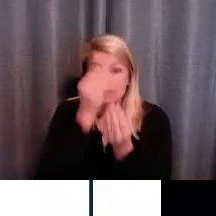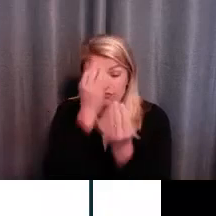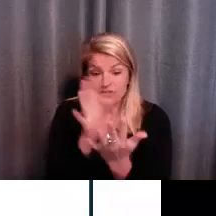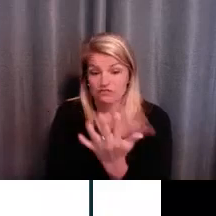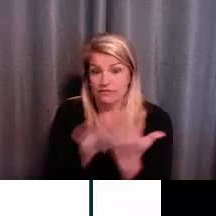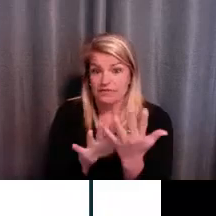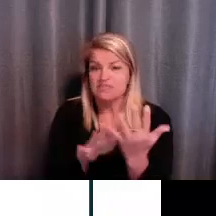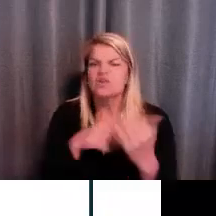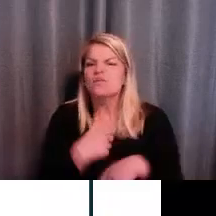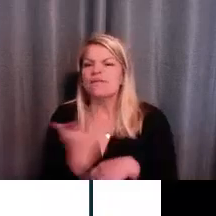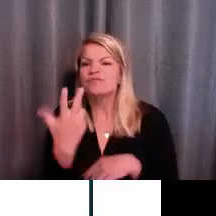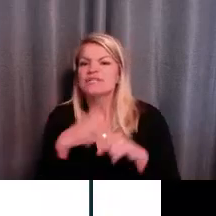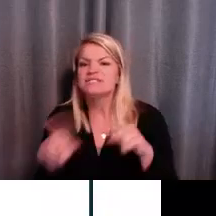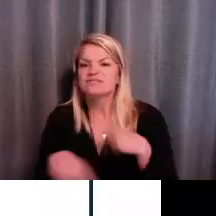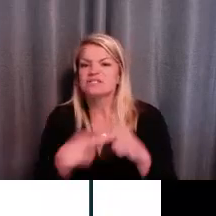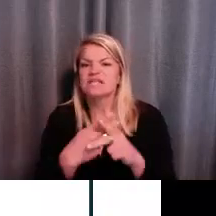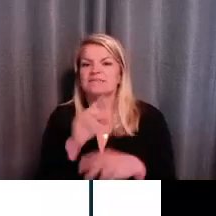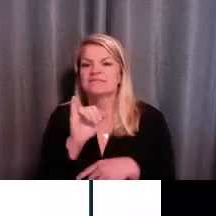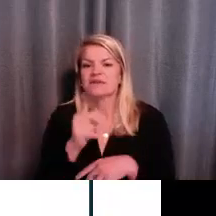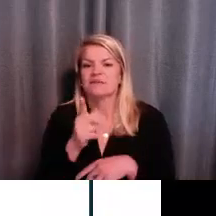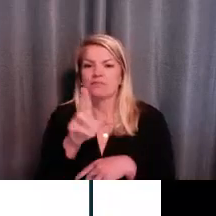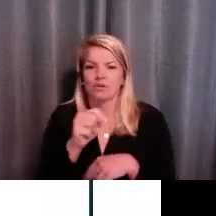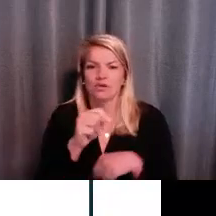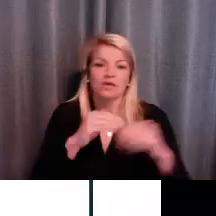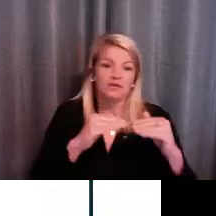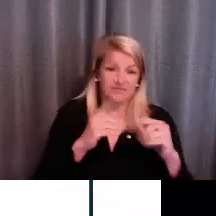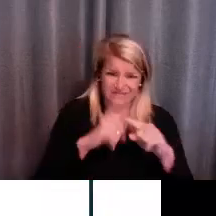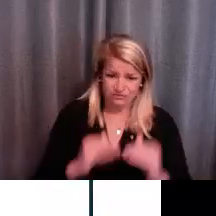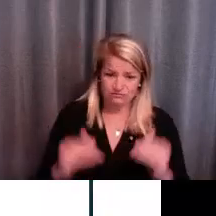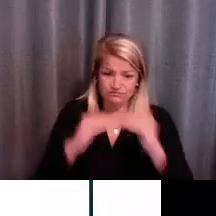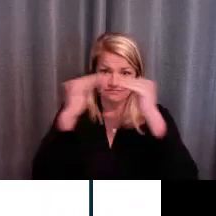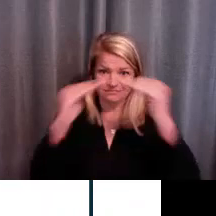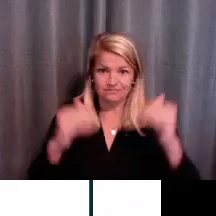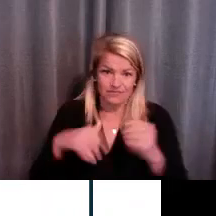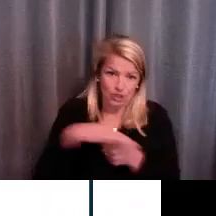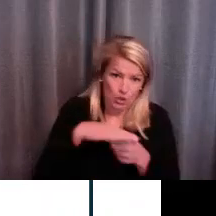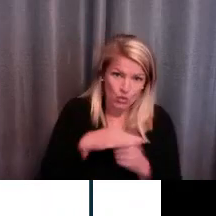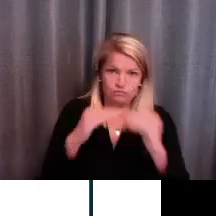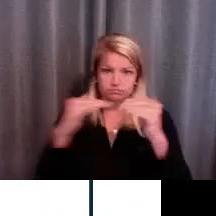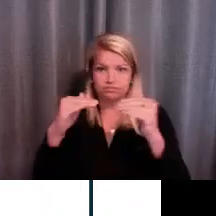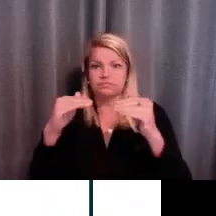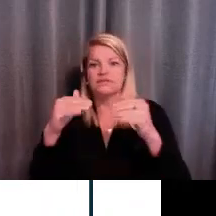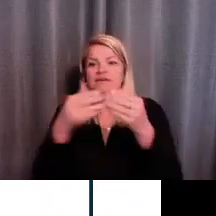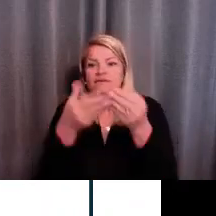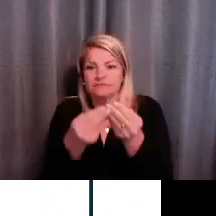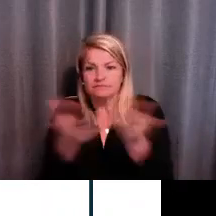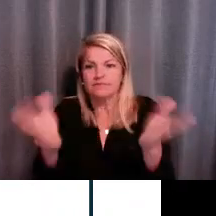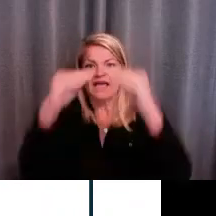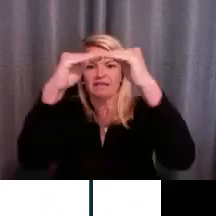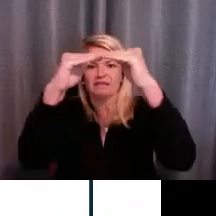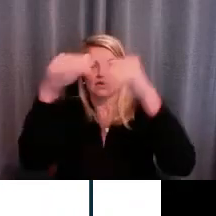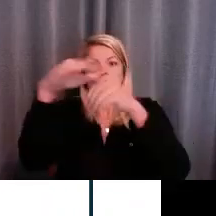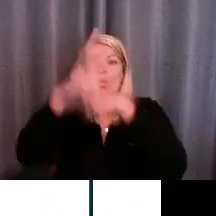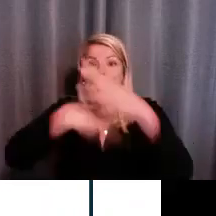of inputs: the country level, the regional level, and the global level, that will result in a summary of topics that will